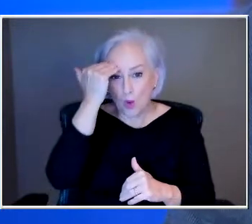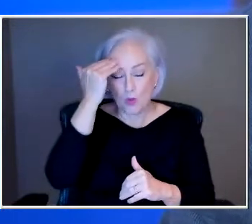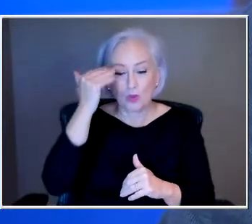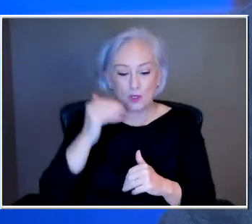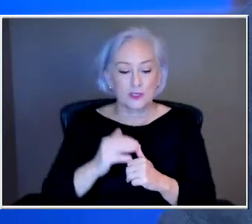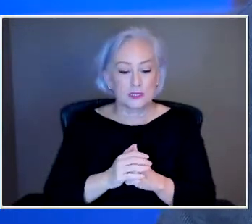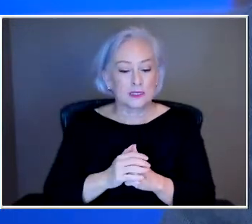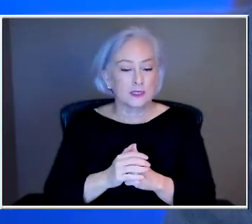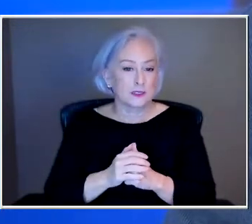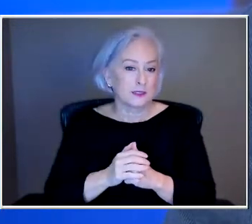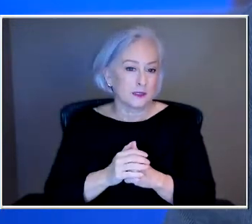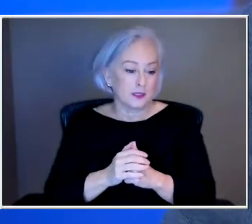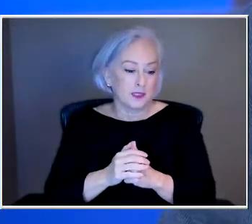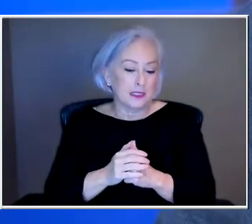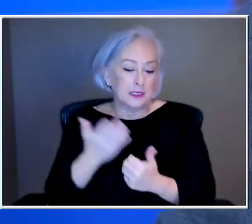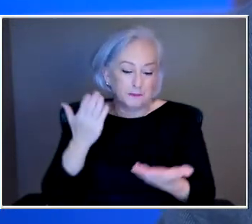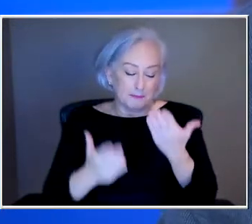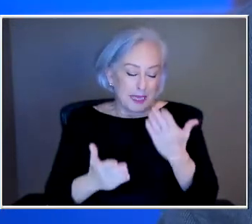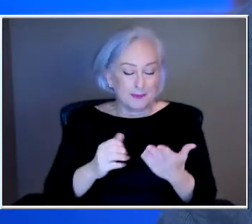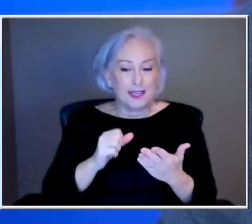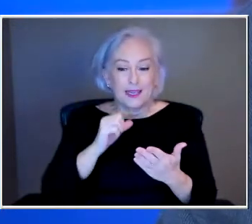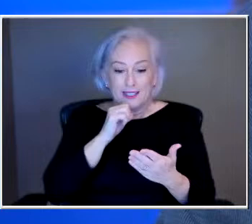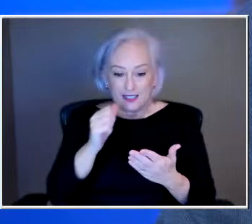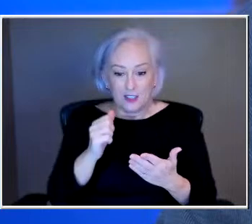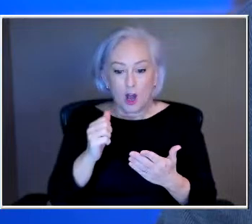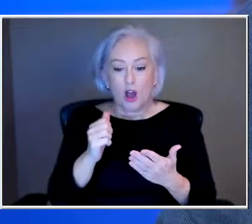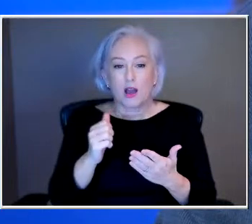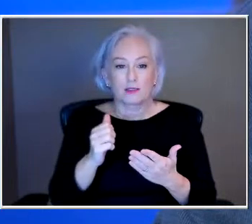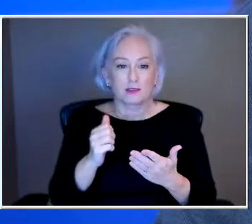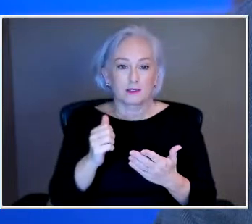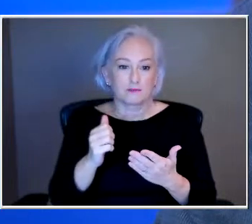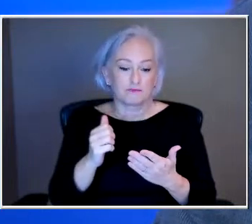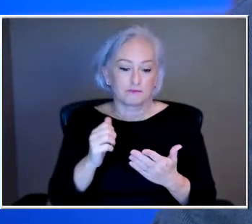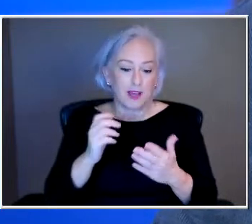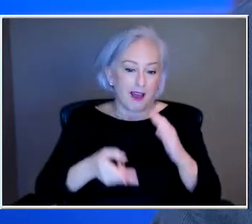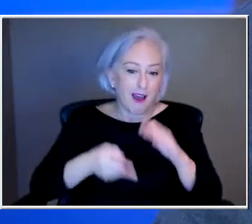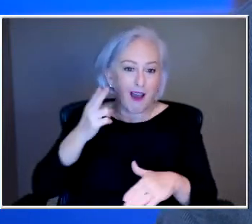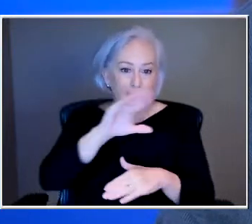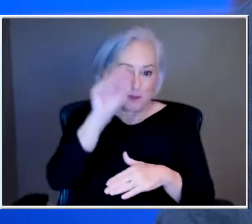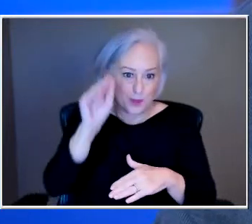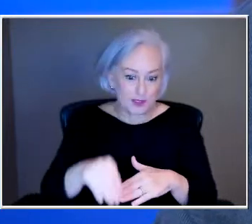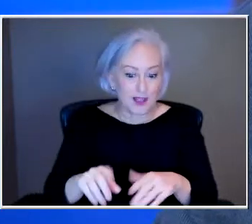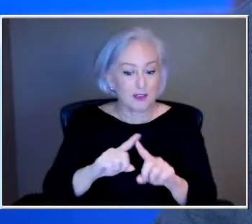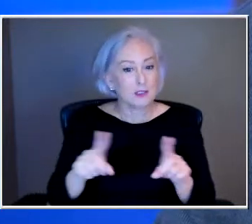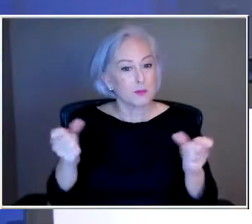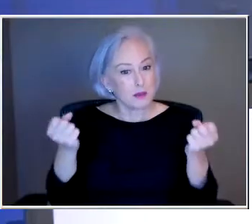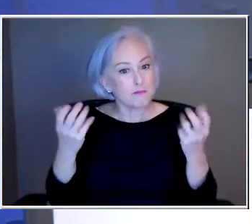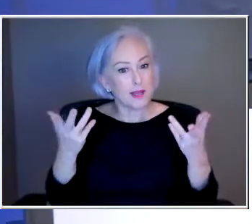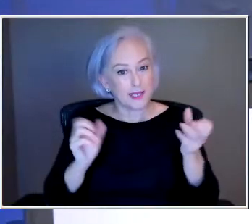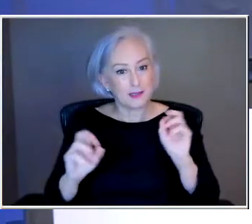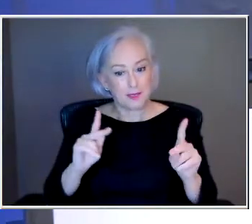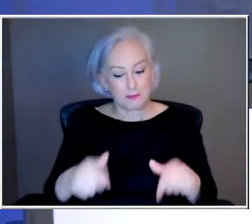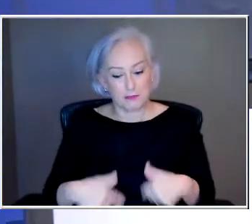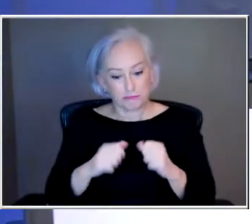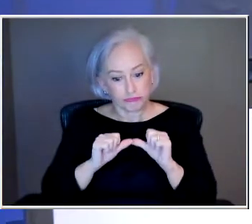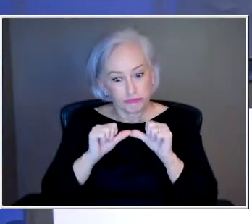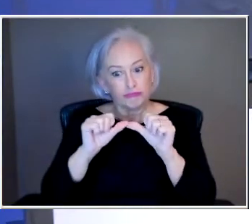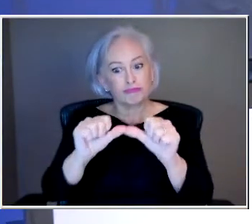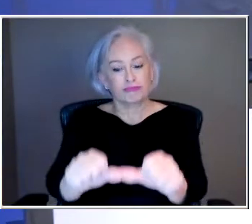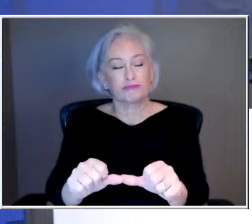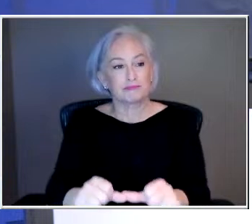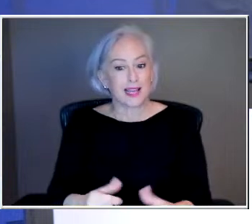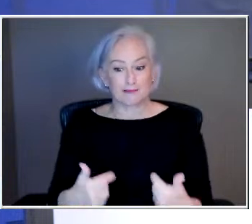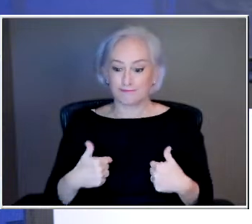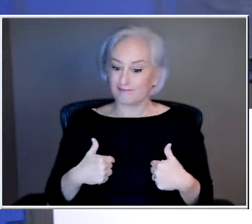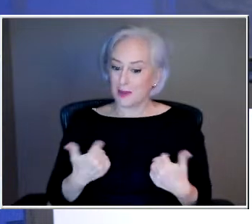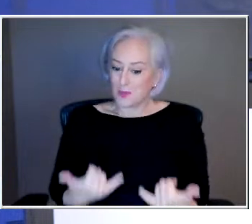in your favor necessarily, there are people that do make it through, and I was just hopeful that I could be one of them. So. And now look at all the people you're giving hope